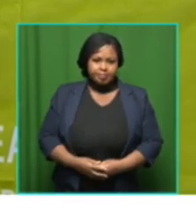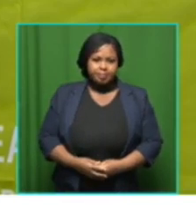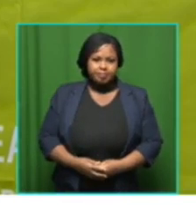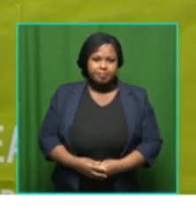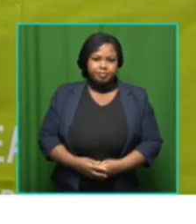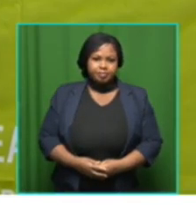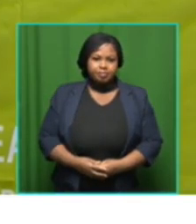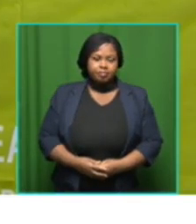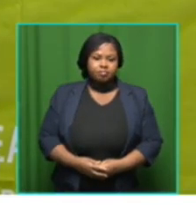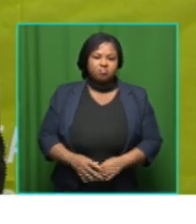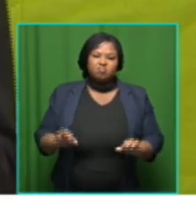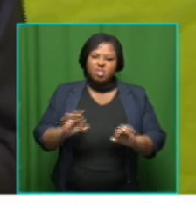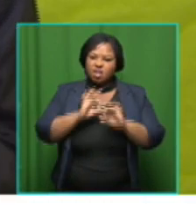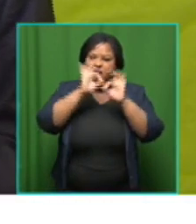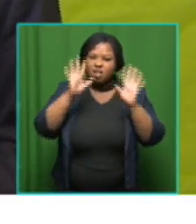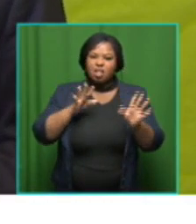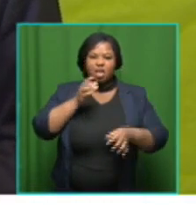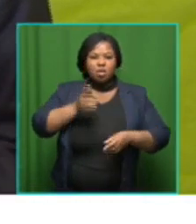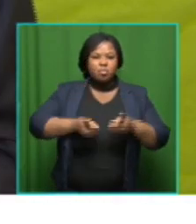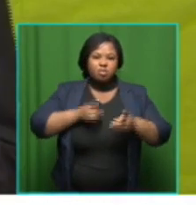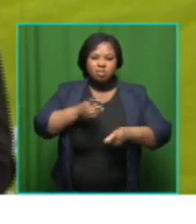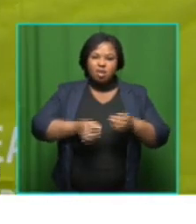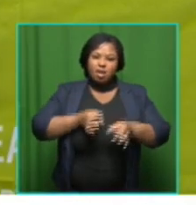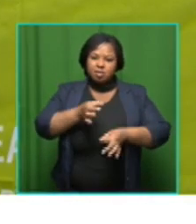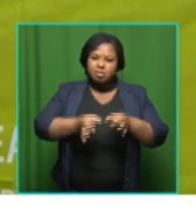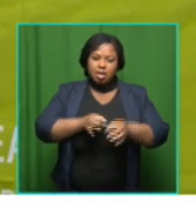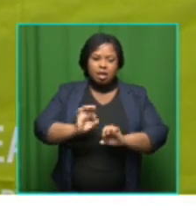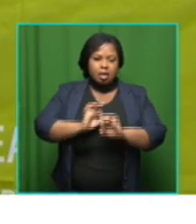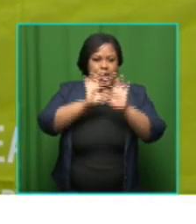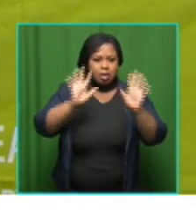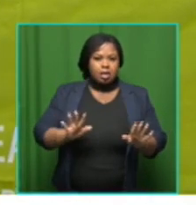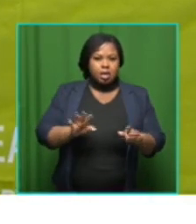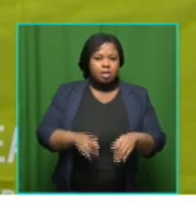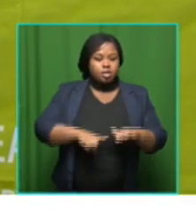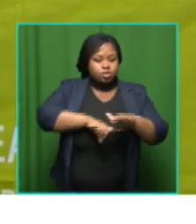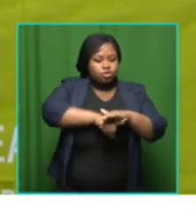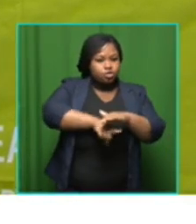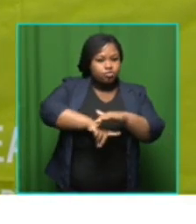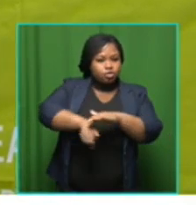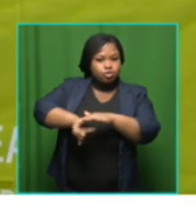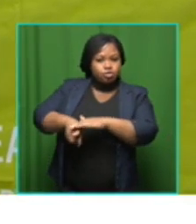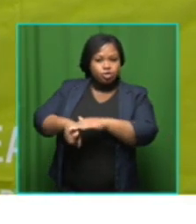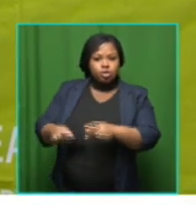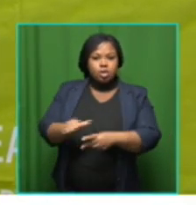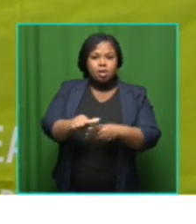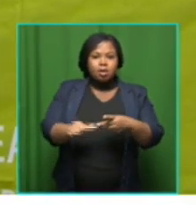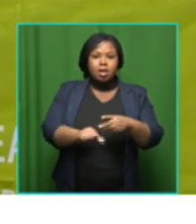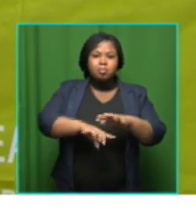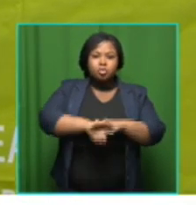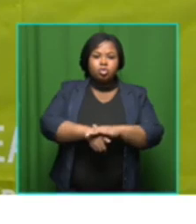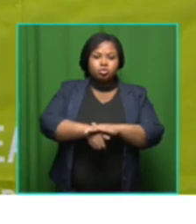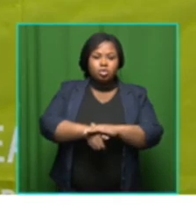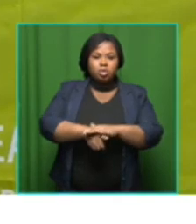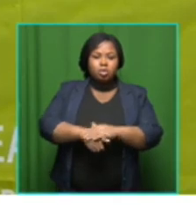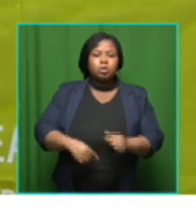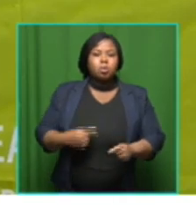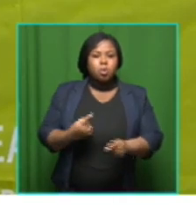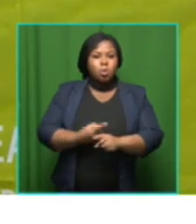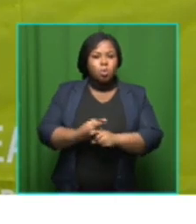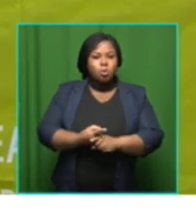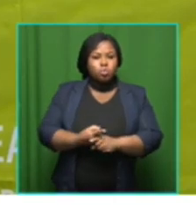So there must be very clearly defined district and sub-district level structures with a clear short command